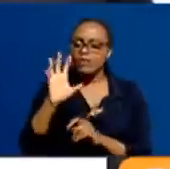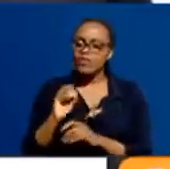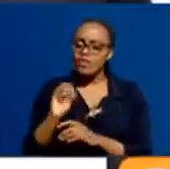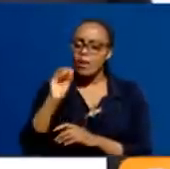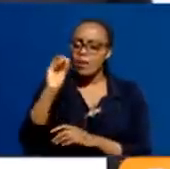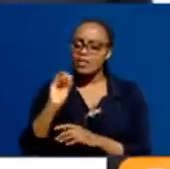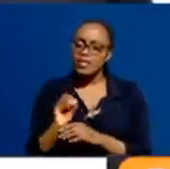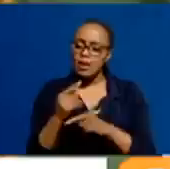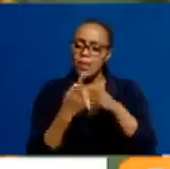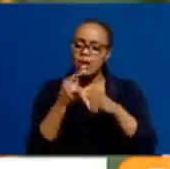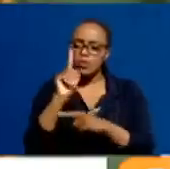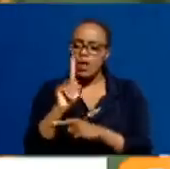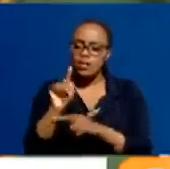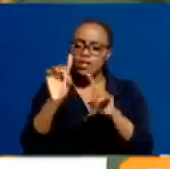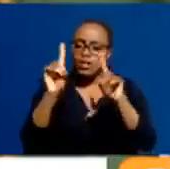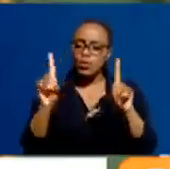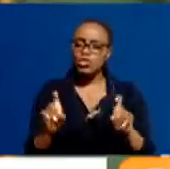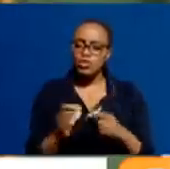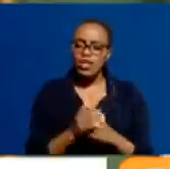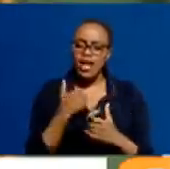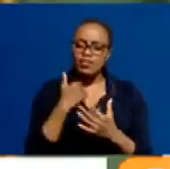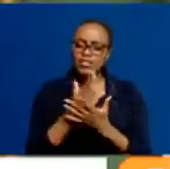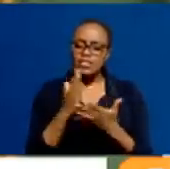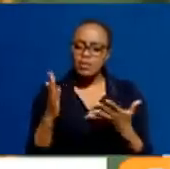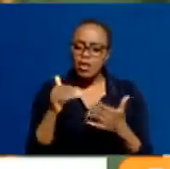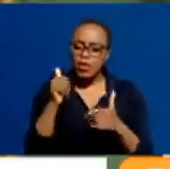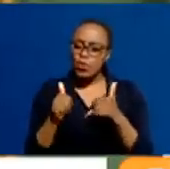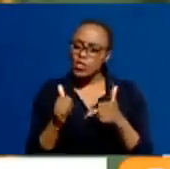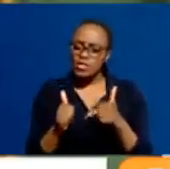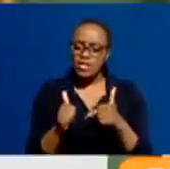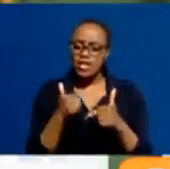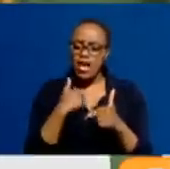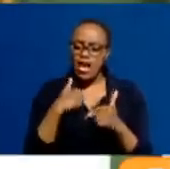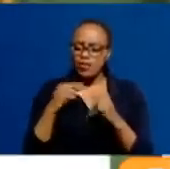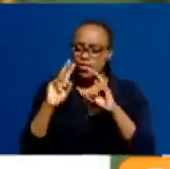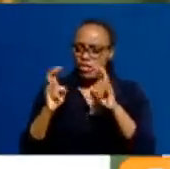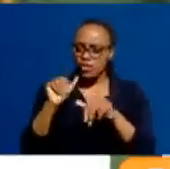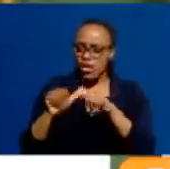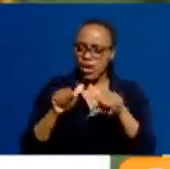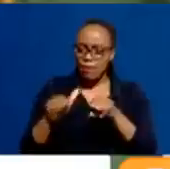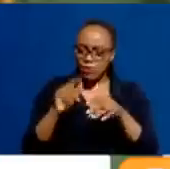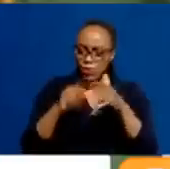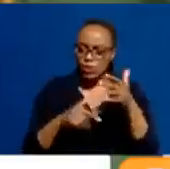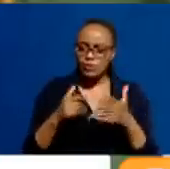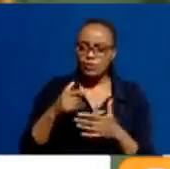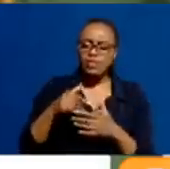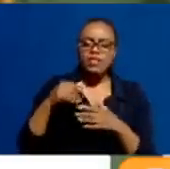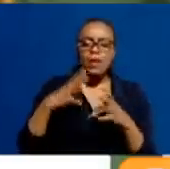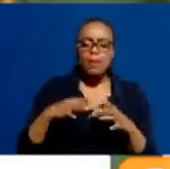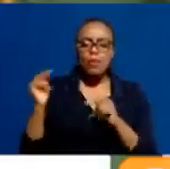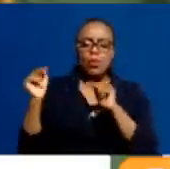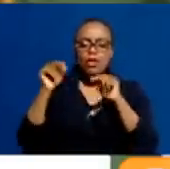plus one question. There is something still surrounding this question of voter